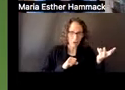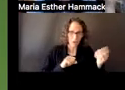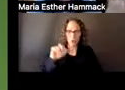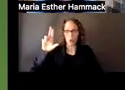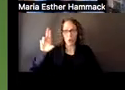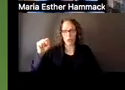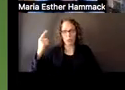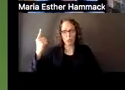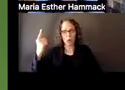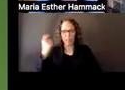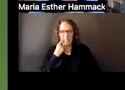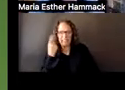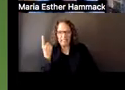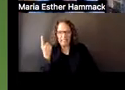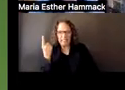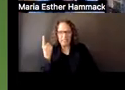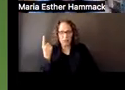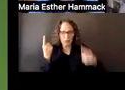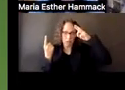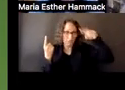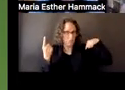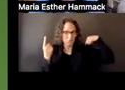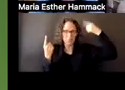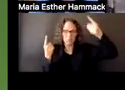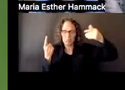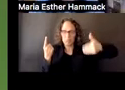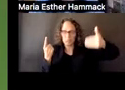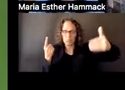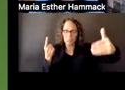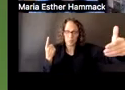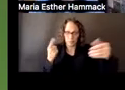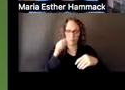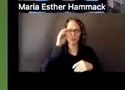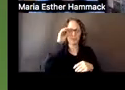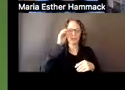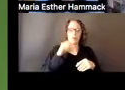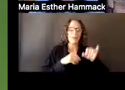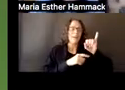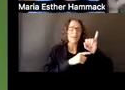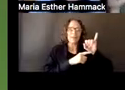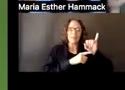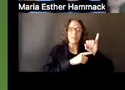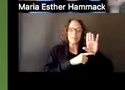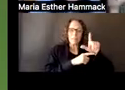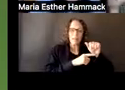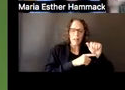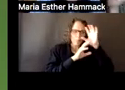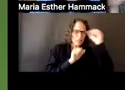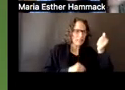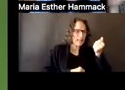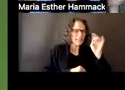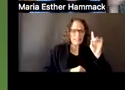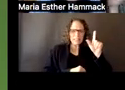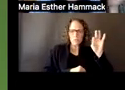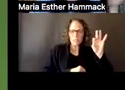one and very recently. But when Vicente Guerrero was president in 1929, and I guess I'll show